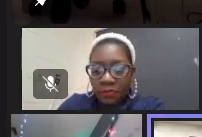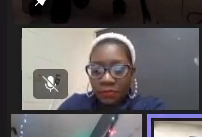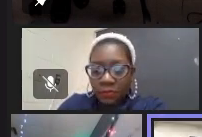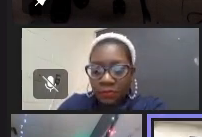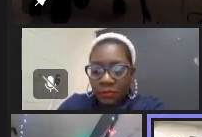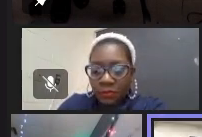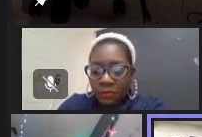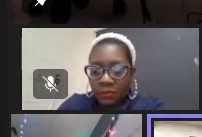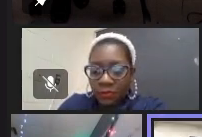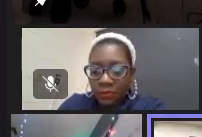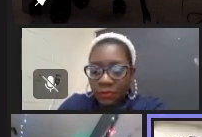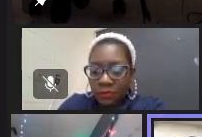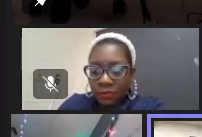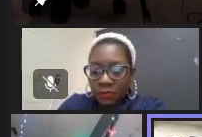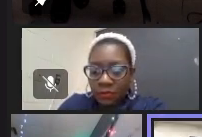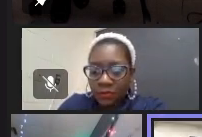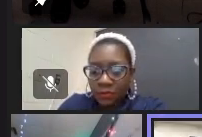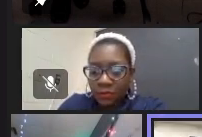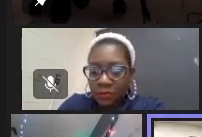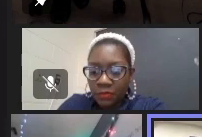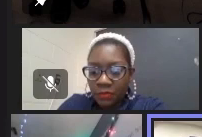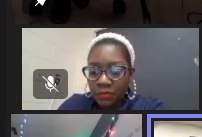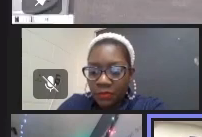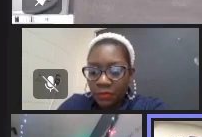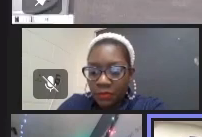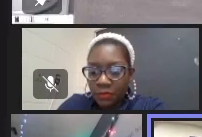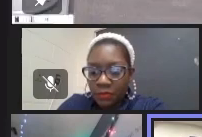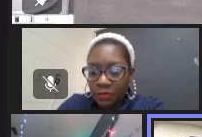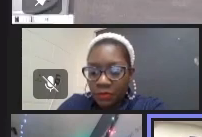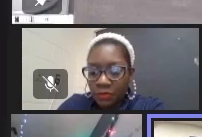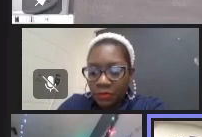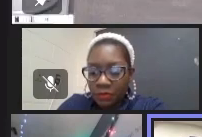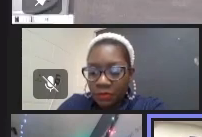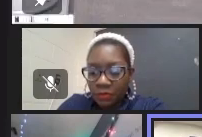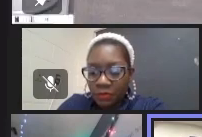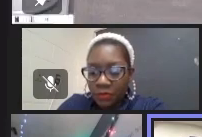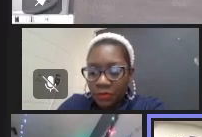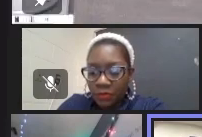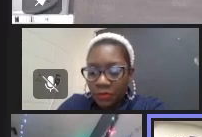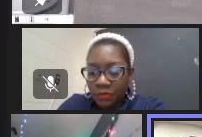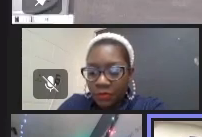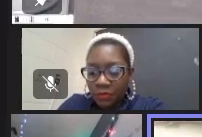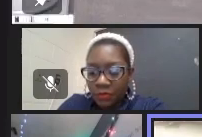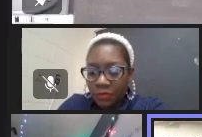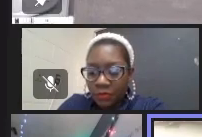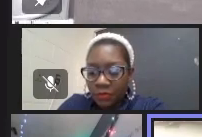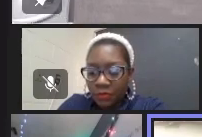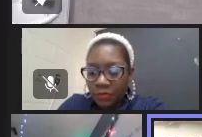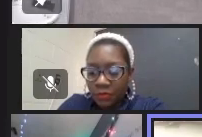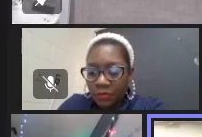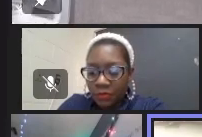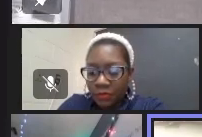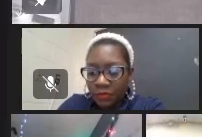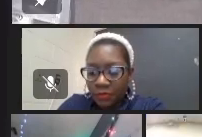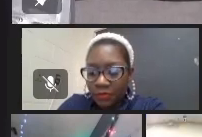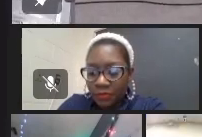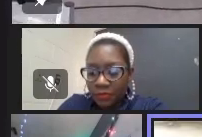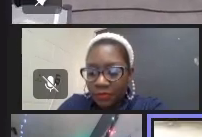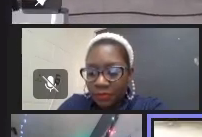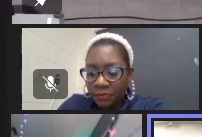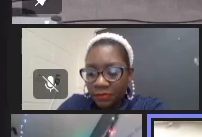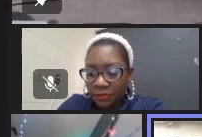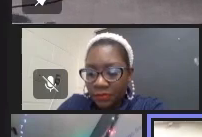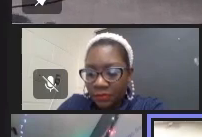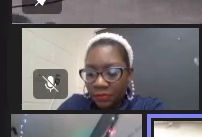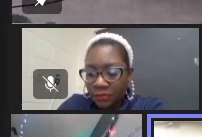they called them open response at the time. Open response, say in social studies in government versus multiple choice in government.